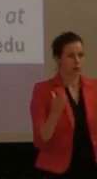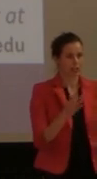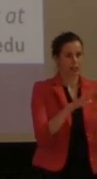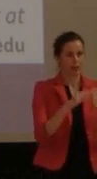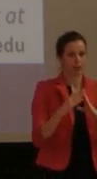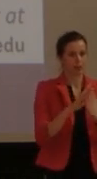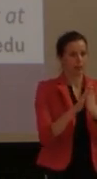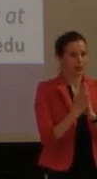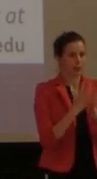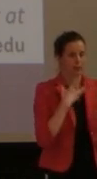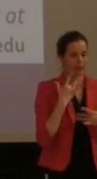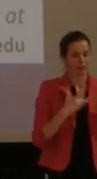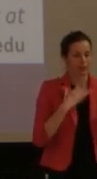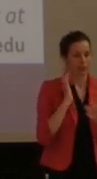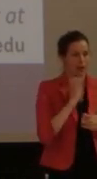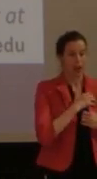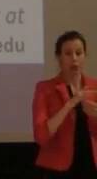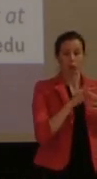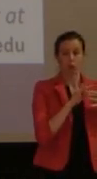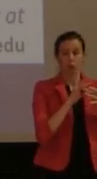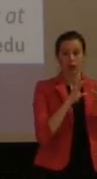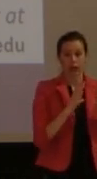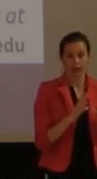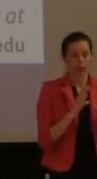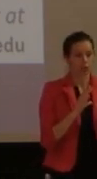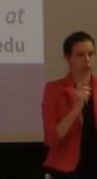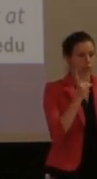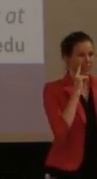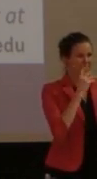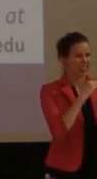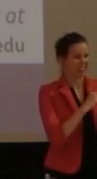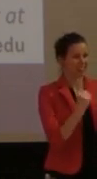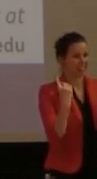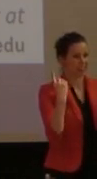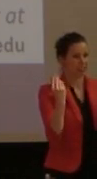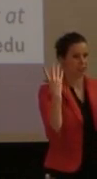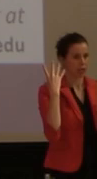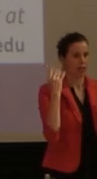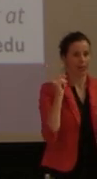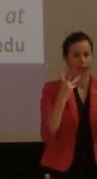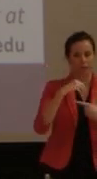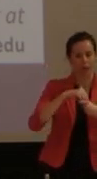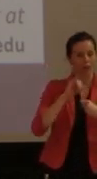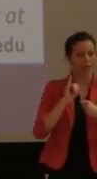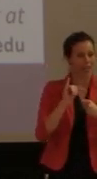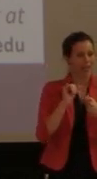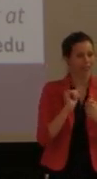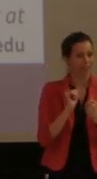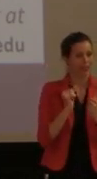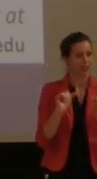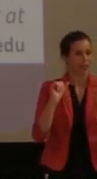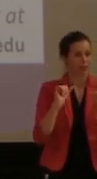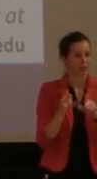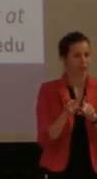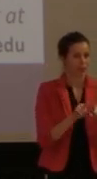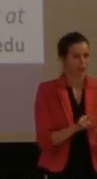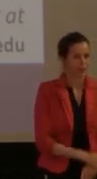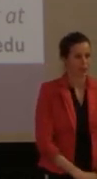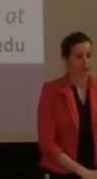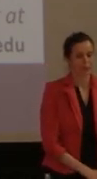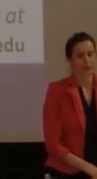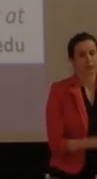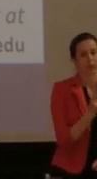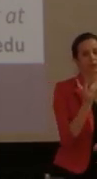our regional engagement coordinators, who you see listed on this slide, are engaged in that effort as well. So there are a couple different ways